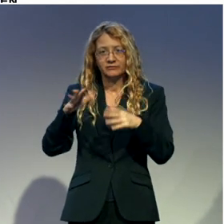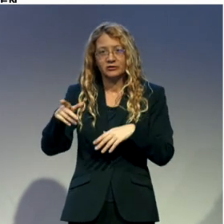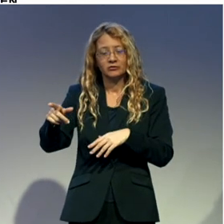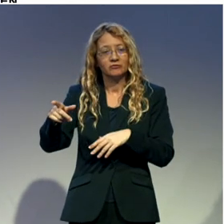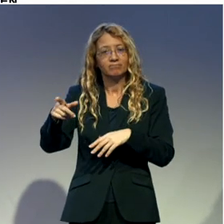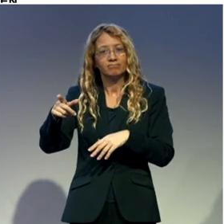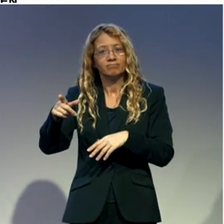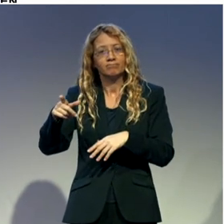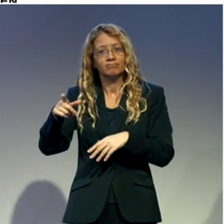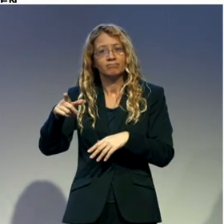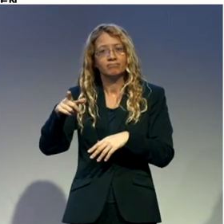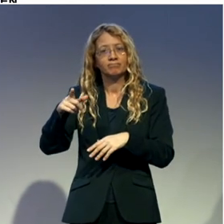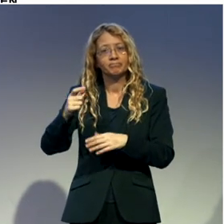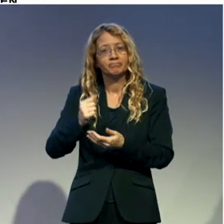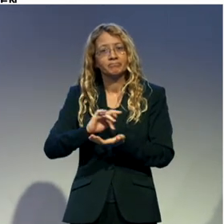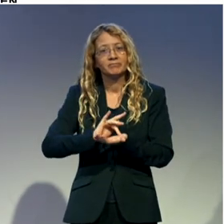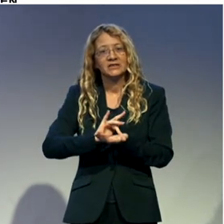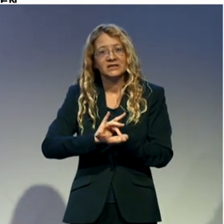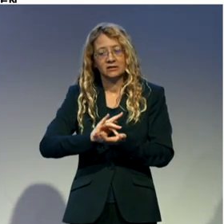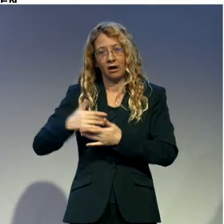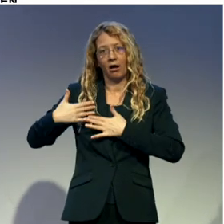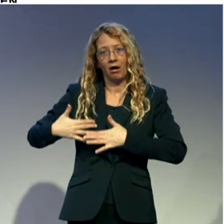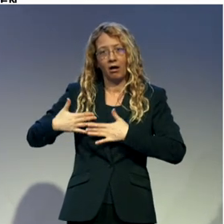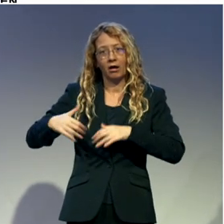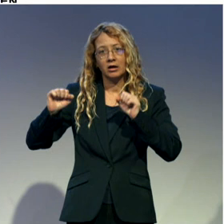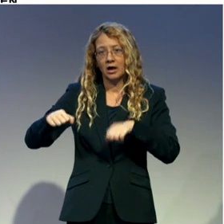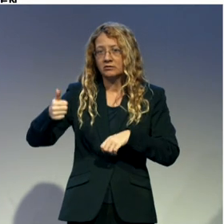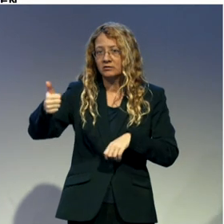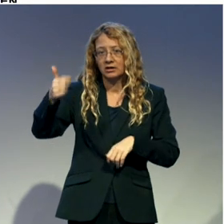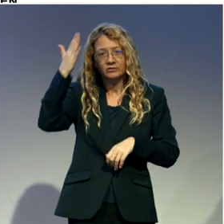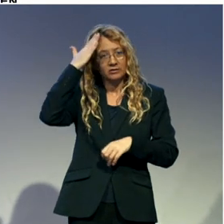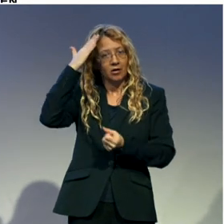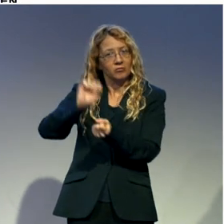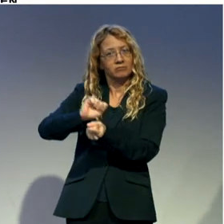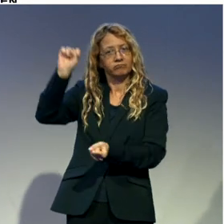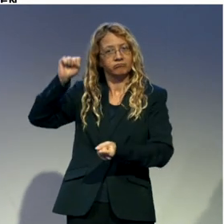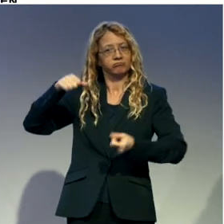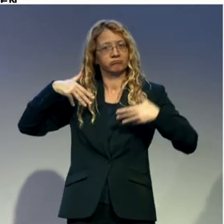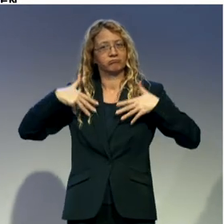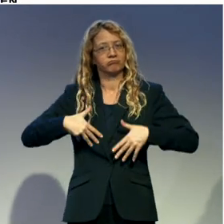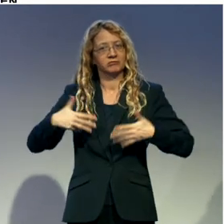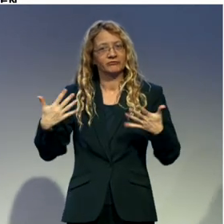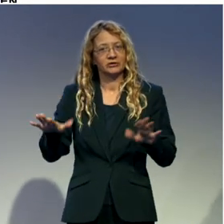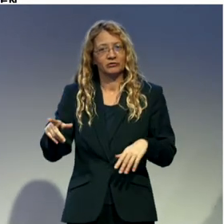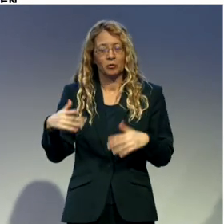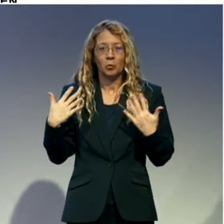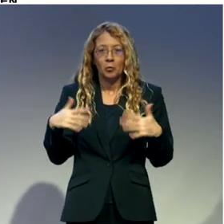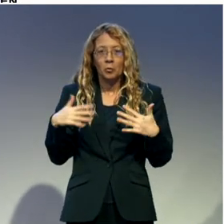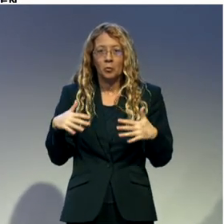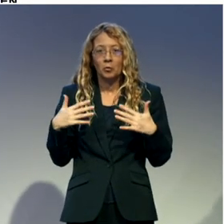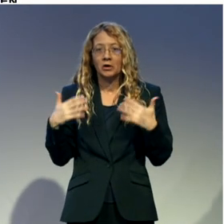They've become from receivers, they've actually taken a journey to become the providers. The essence of this